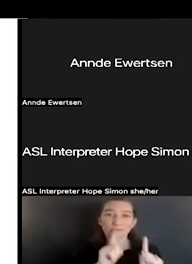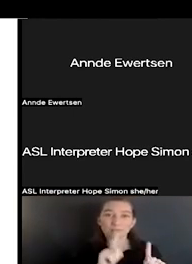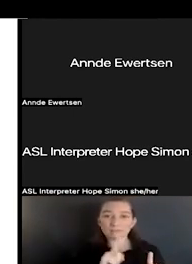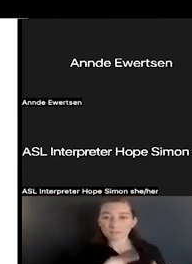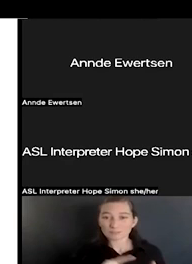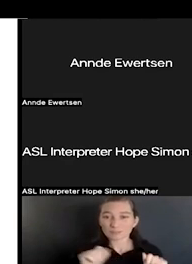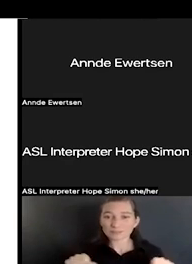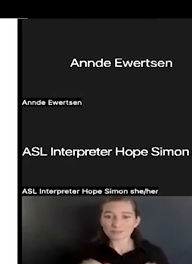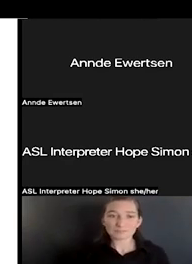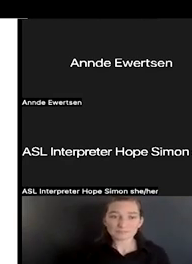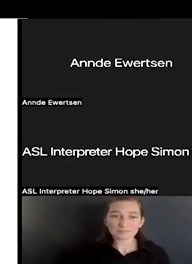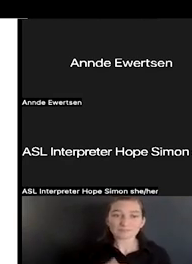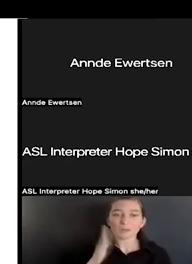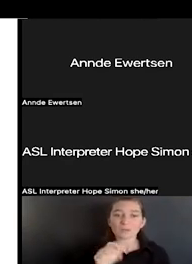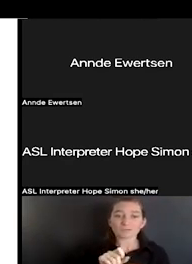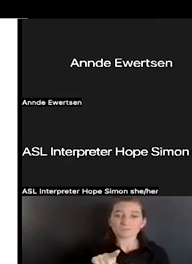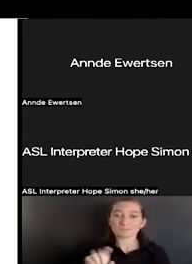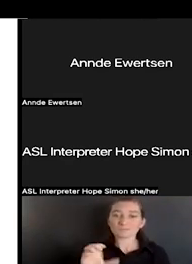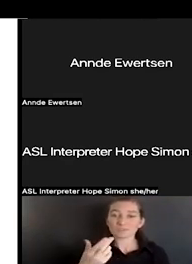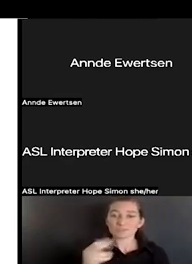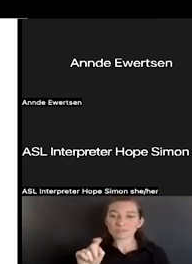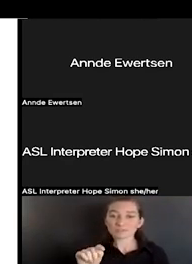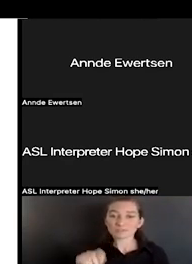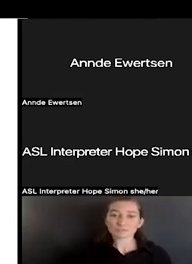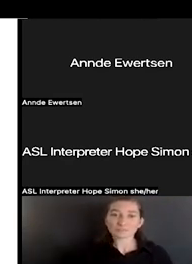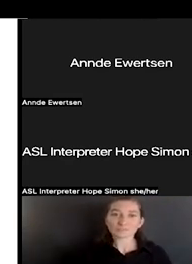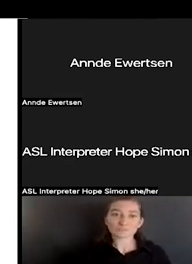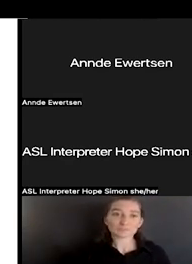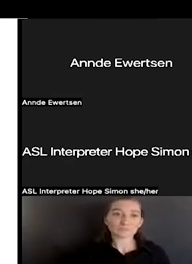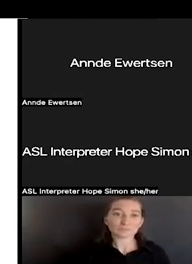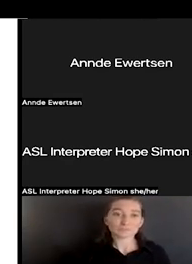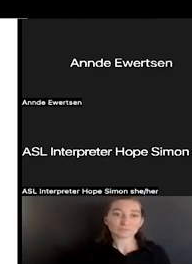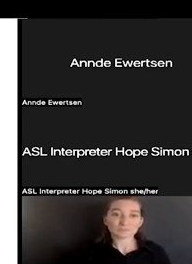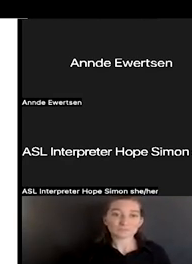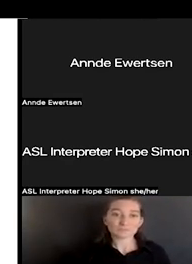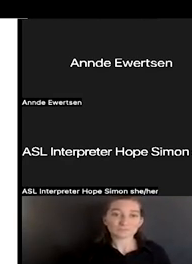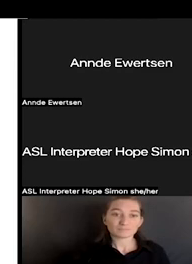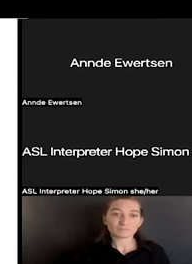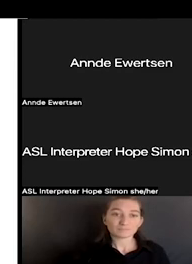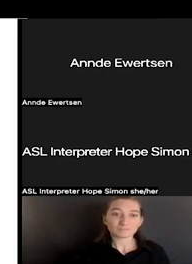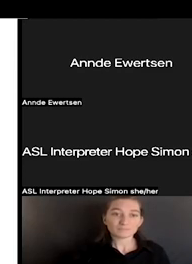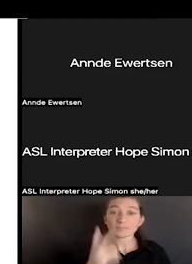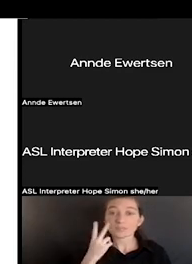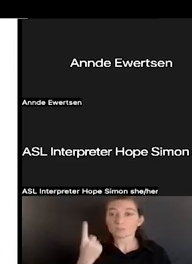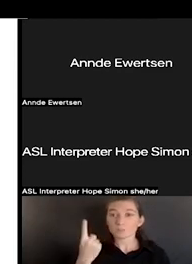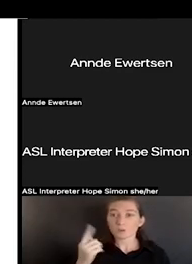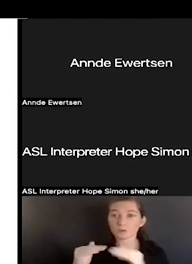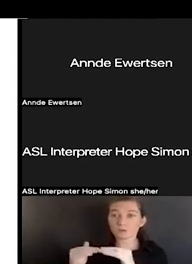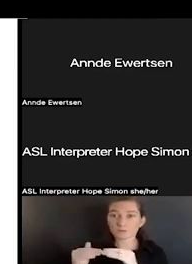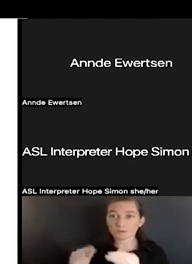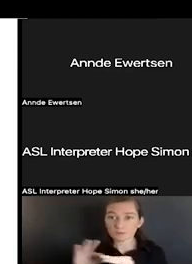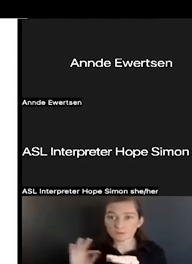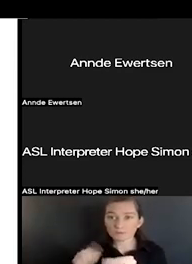That's here, we'll put in the chat again. And I also see a comment from one of our colleagues with the California Earthquake Authority,